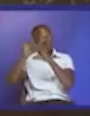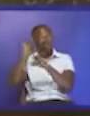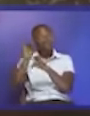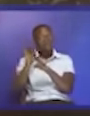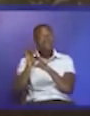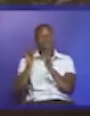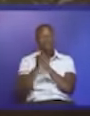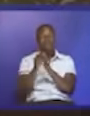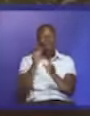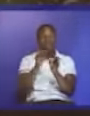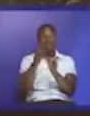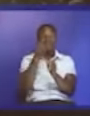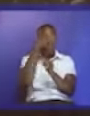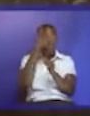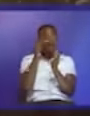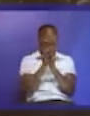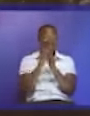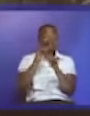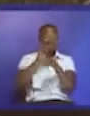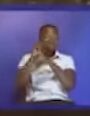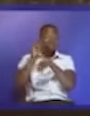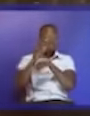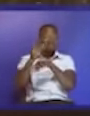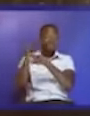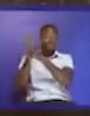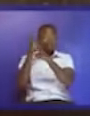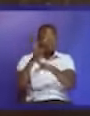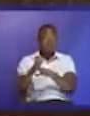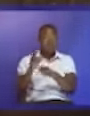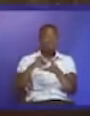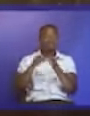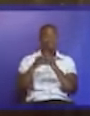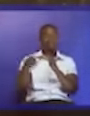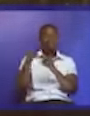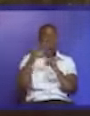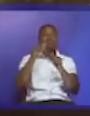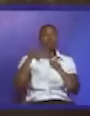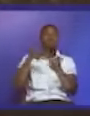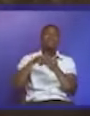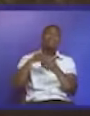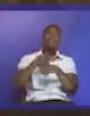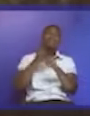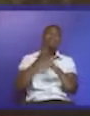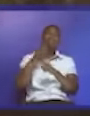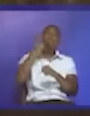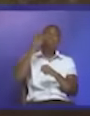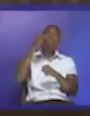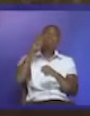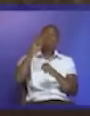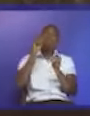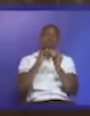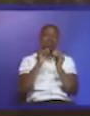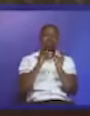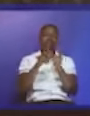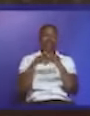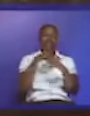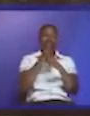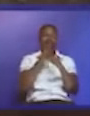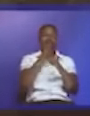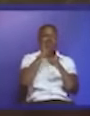That when you understand the ministry of a watcher, you can stand and make decrees and shift the